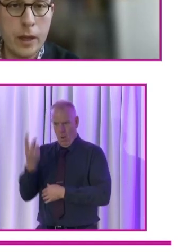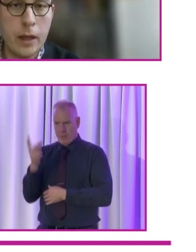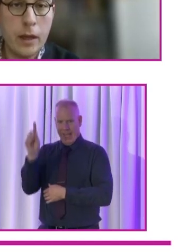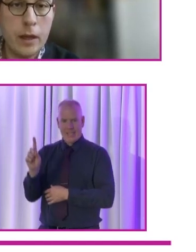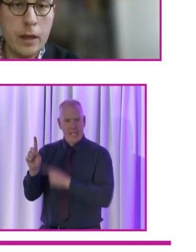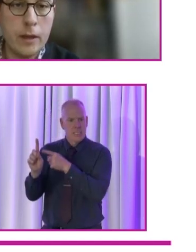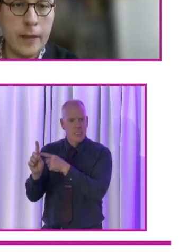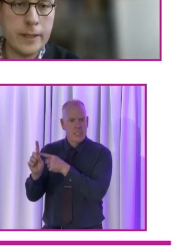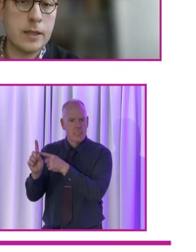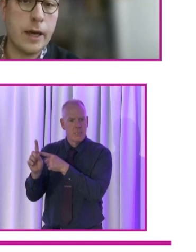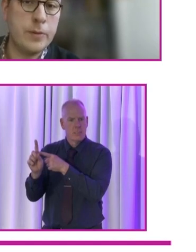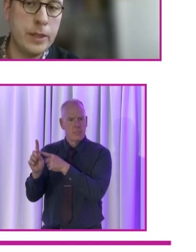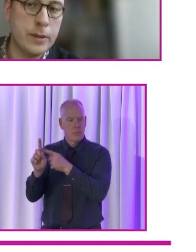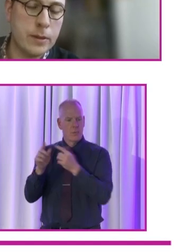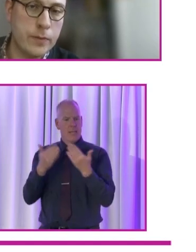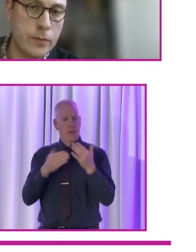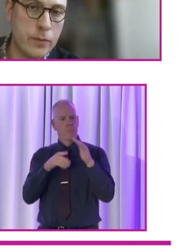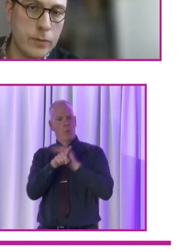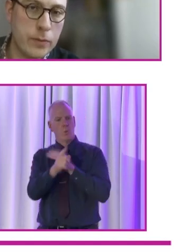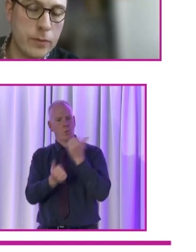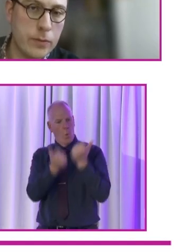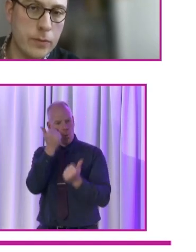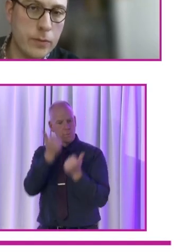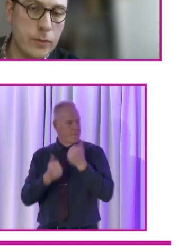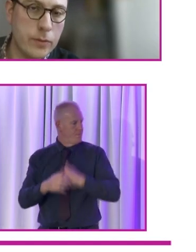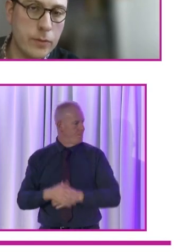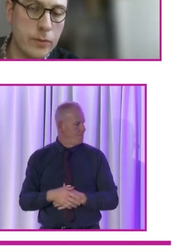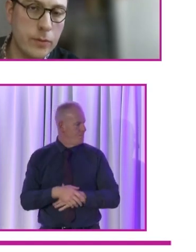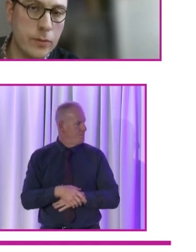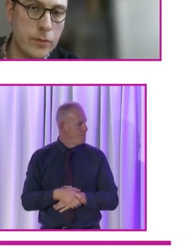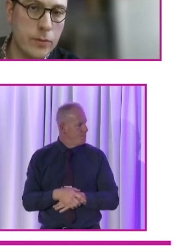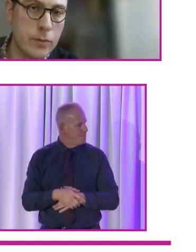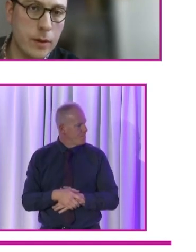courts. Next slide, please.